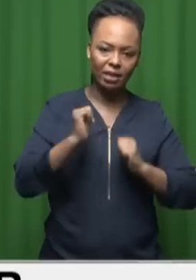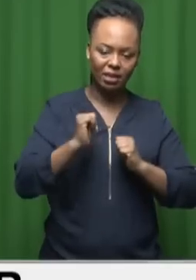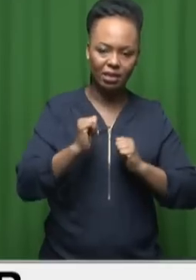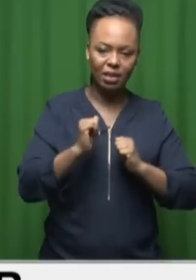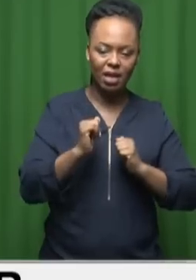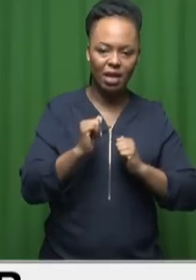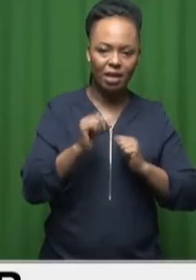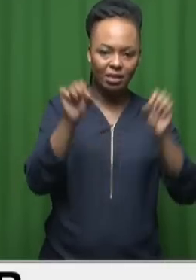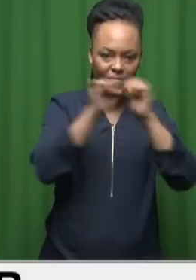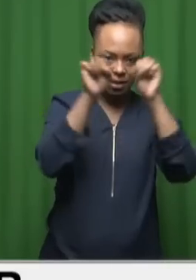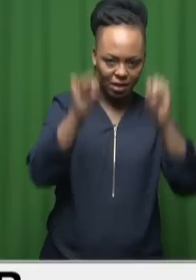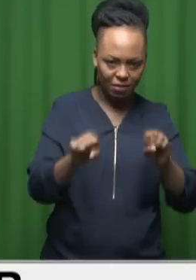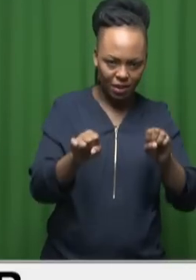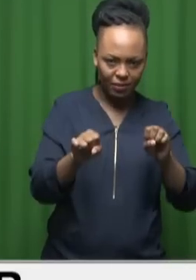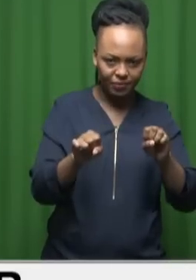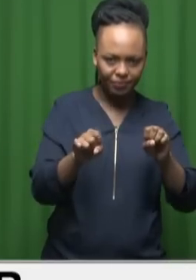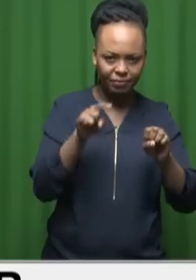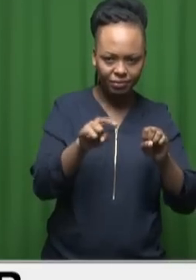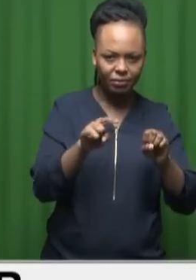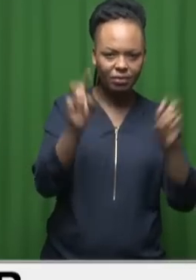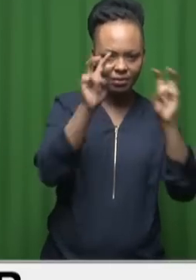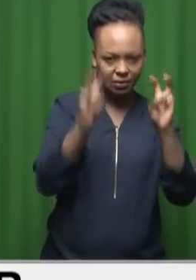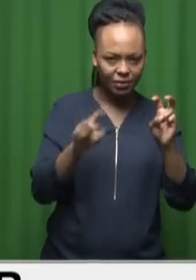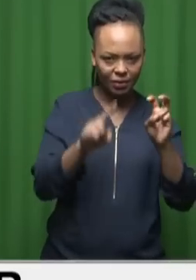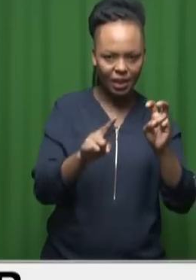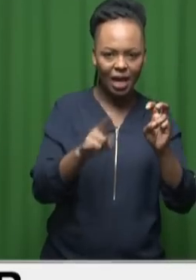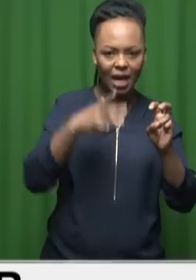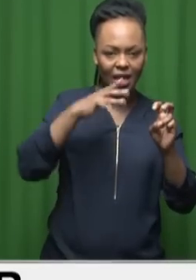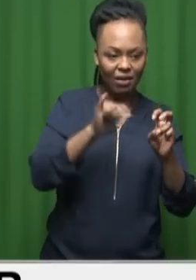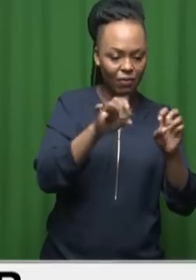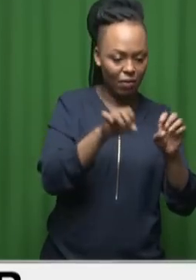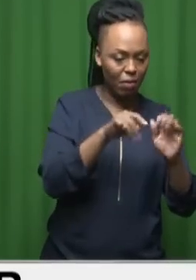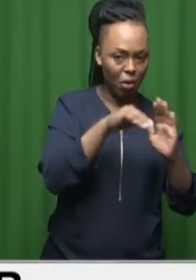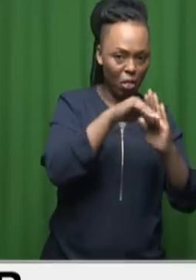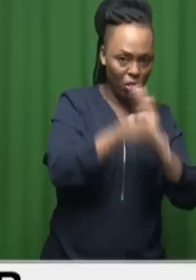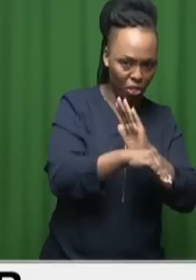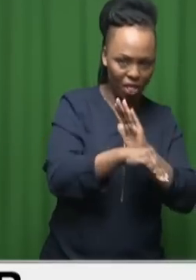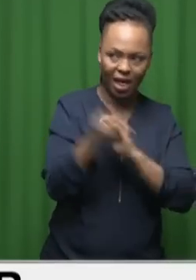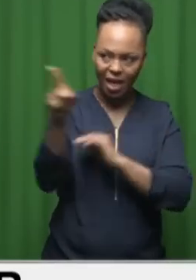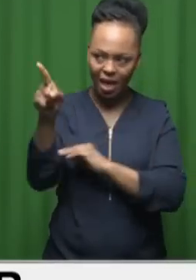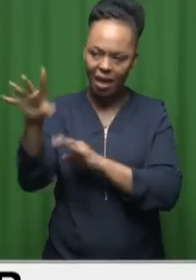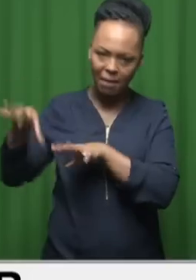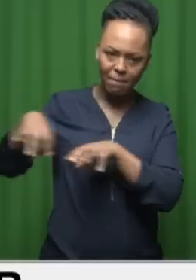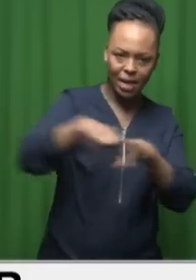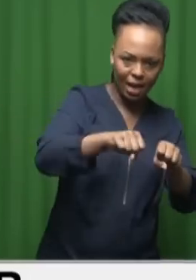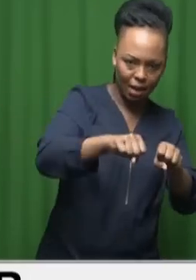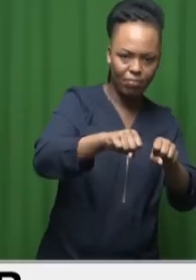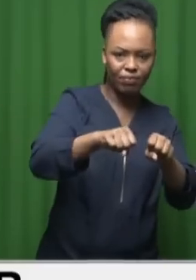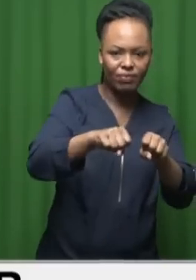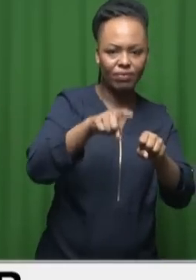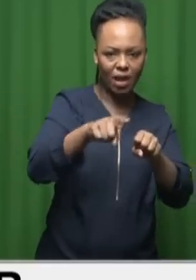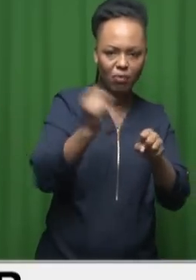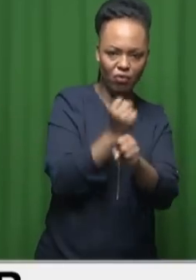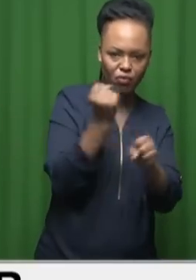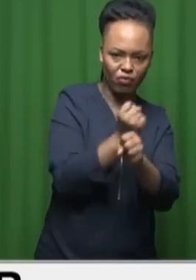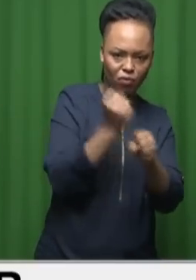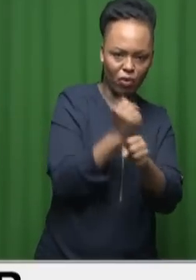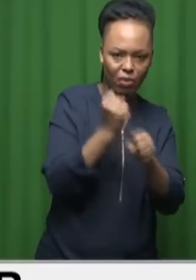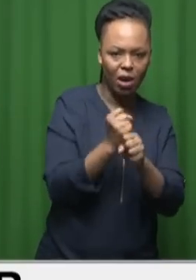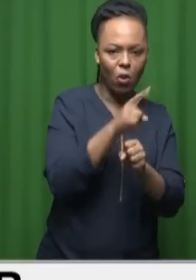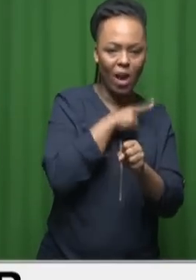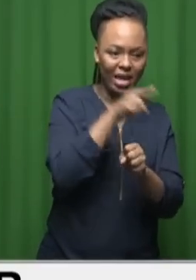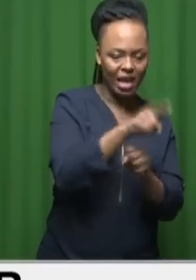it means the other ones have to pick up extra load. So the ones that are working very